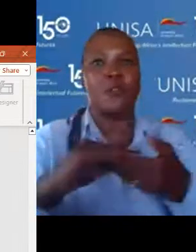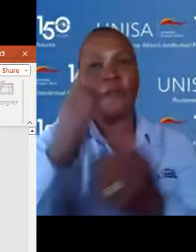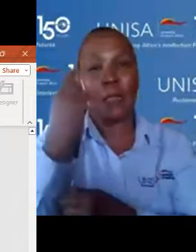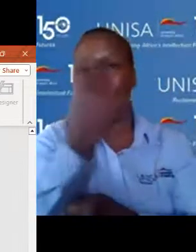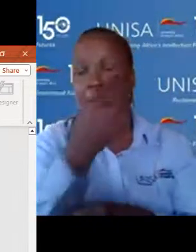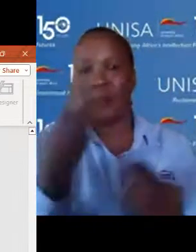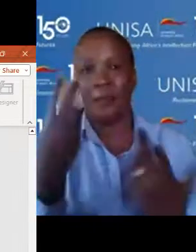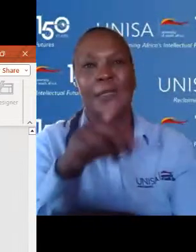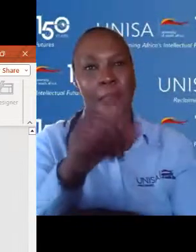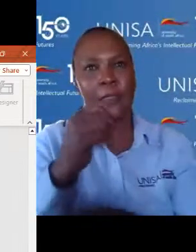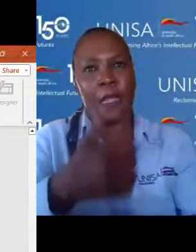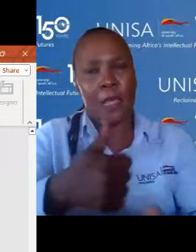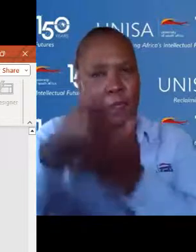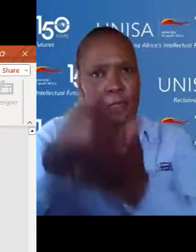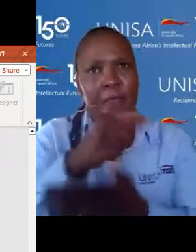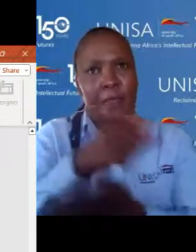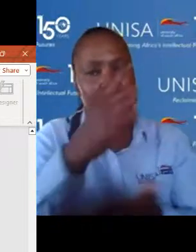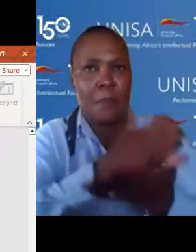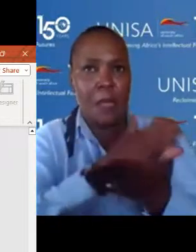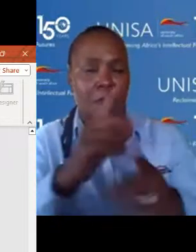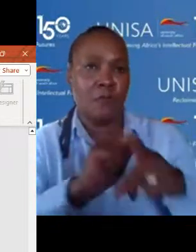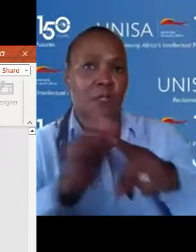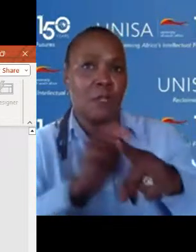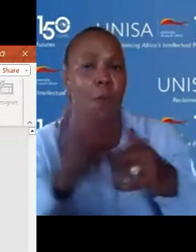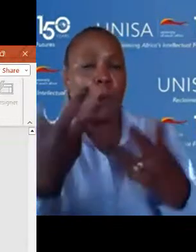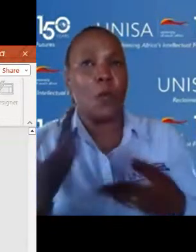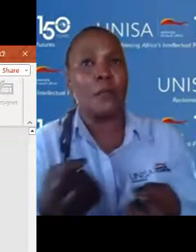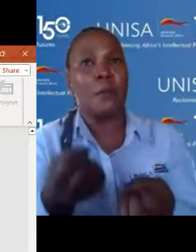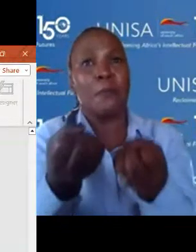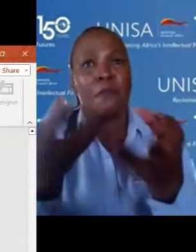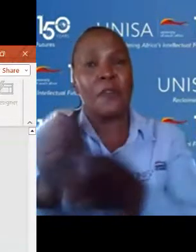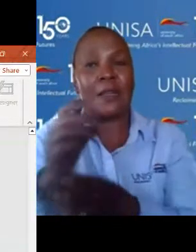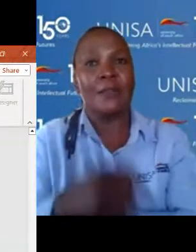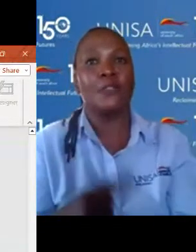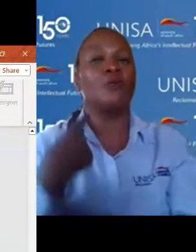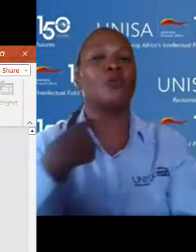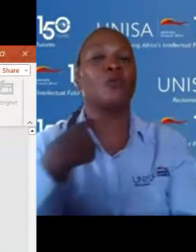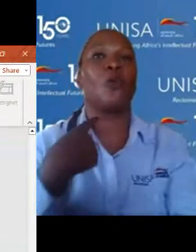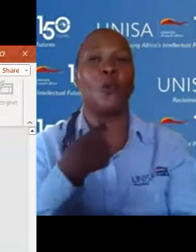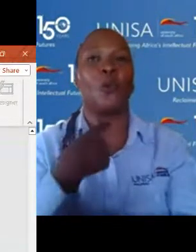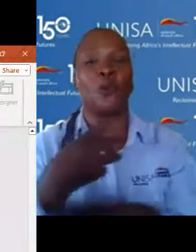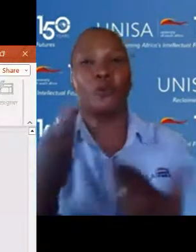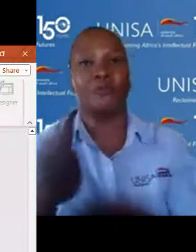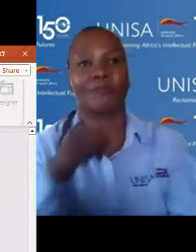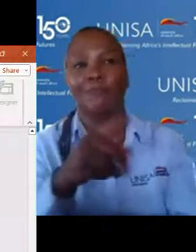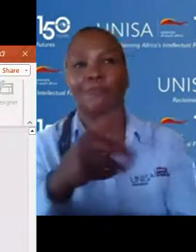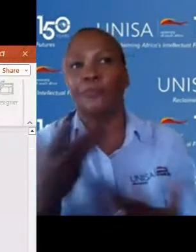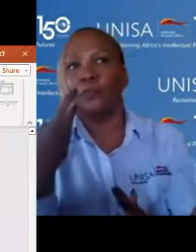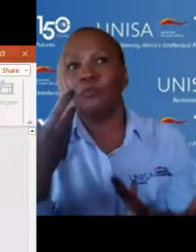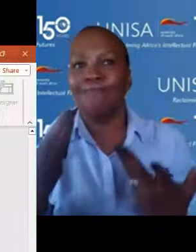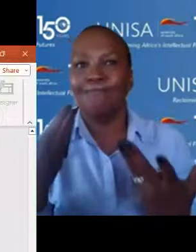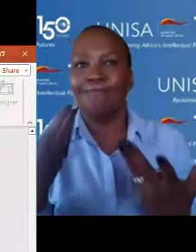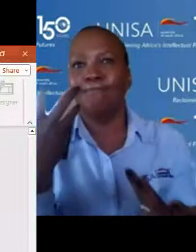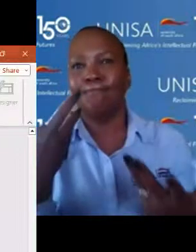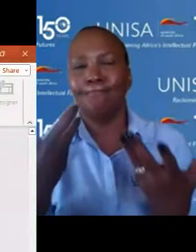part of training where they provide you with a dog that is a guide dog. It's